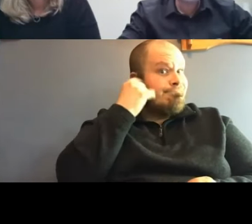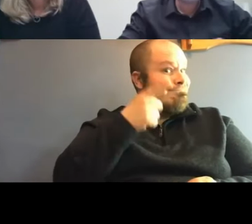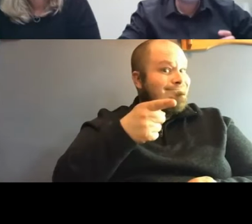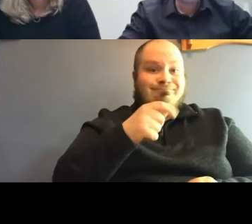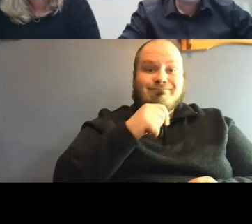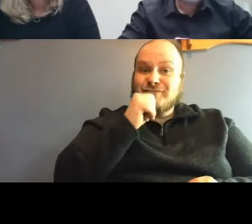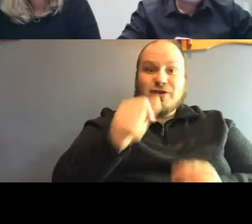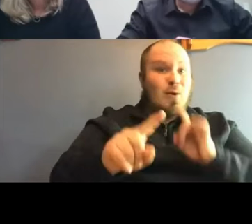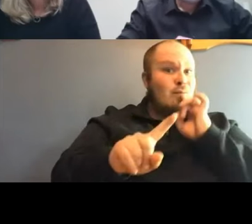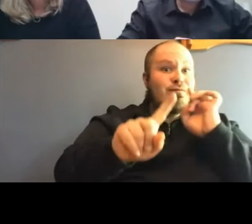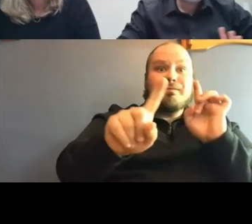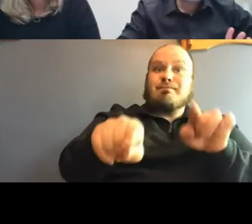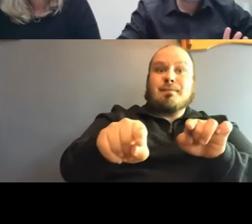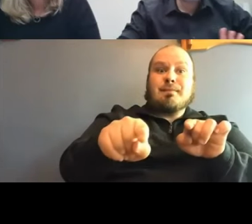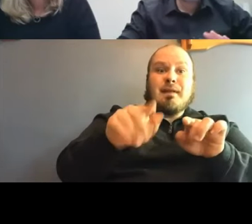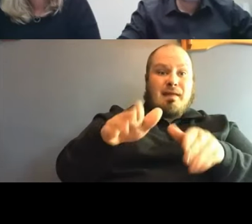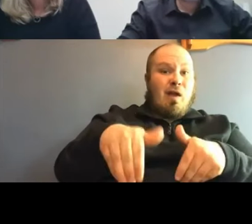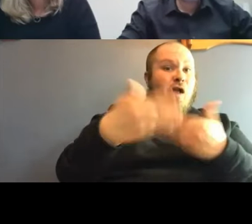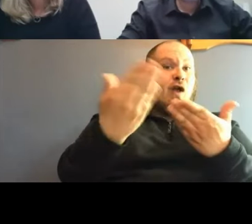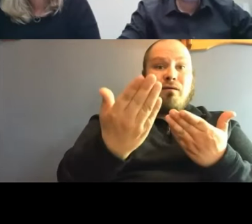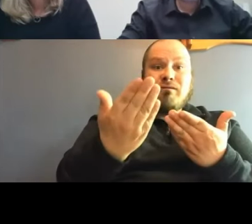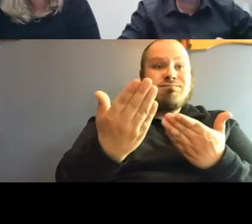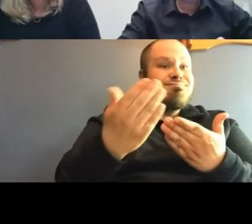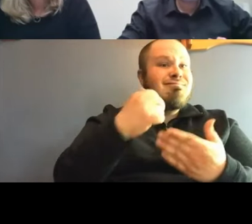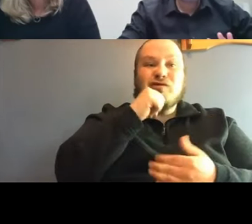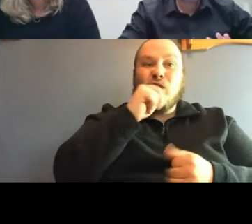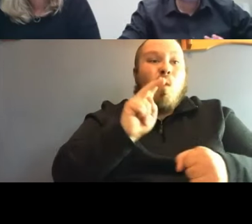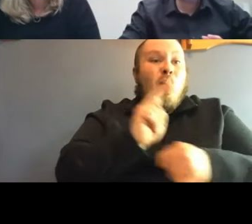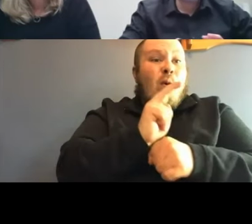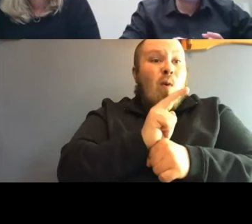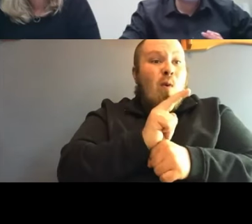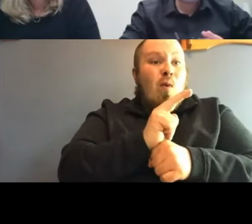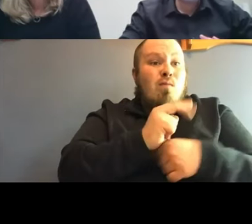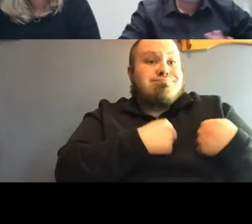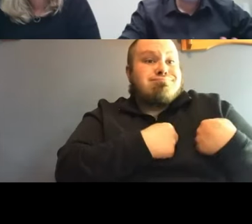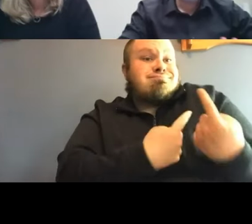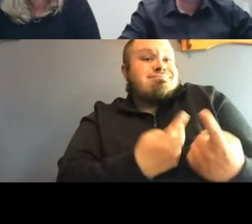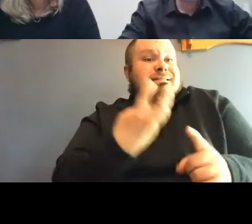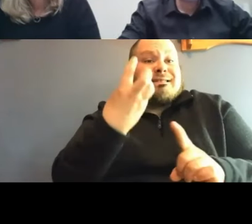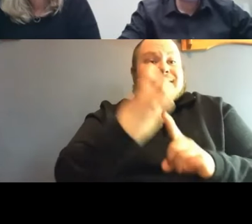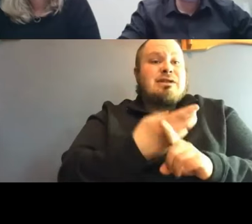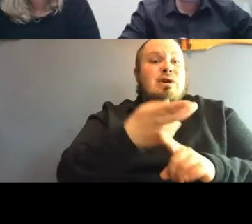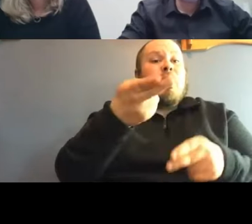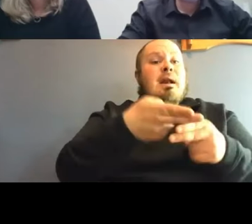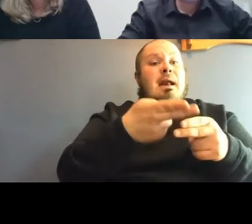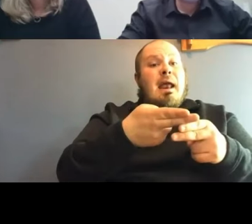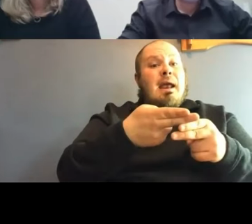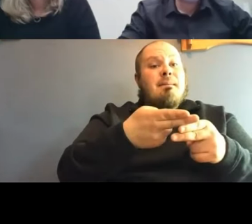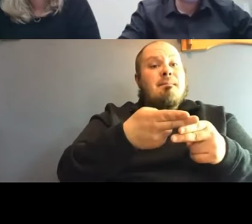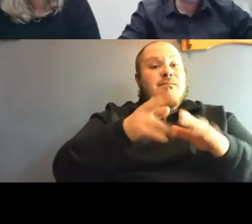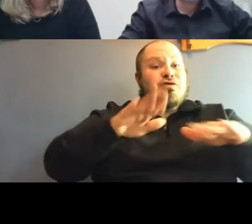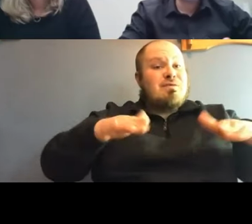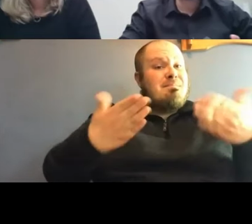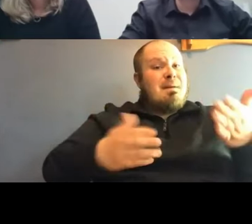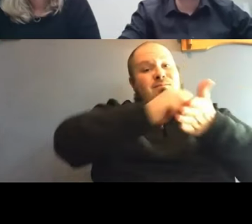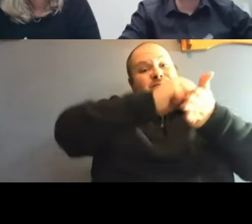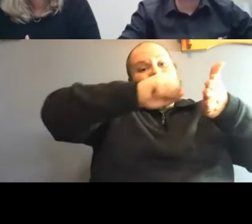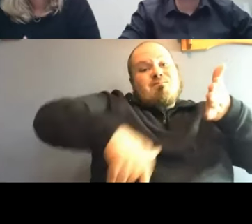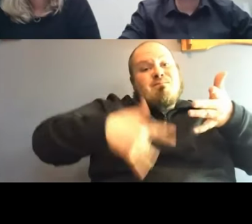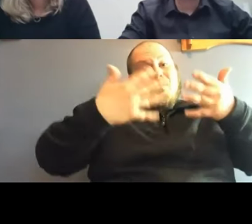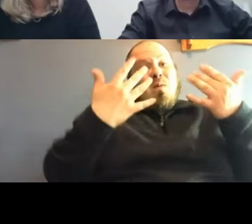to the offer or don't begin using that service within 6 months, your child's name may be removed from the wait list, and then you're going to